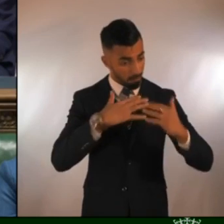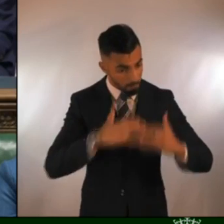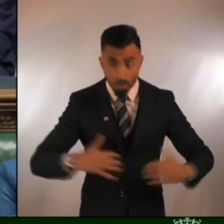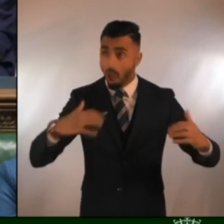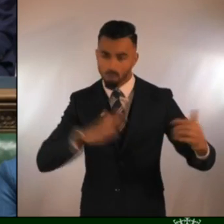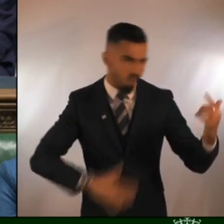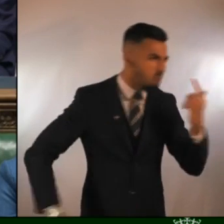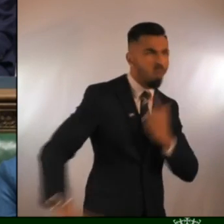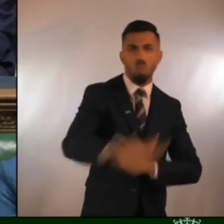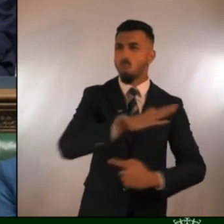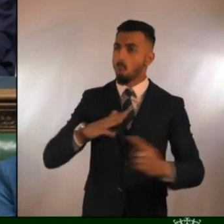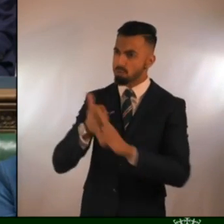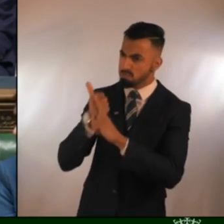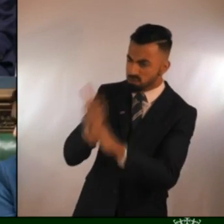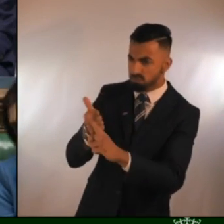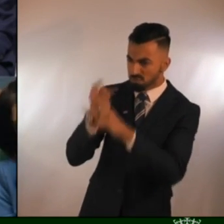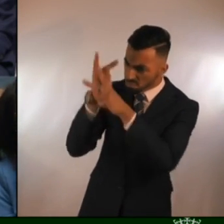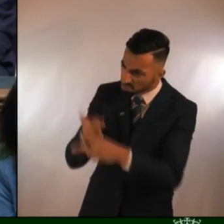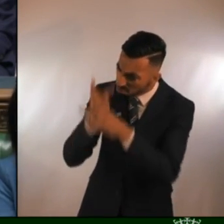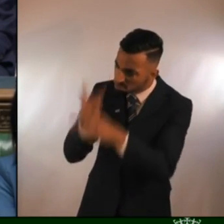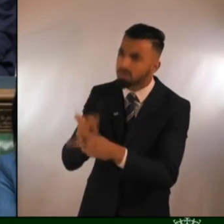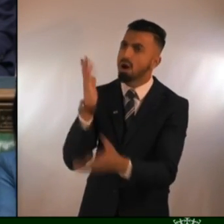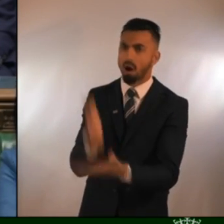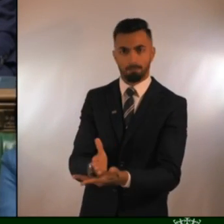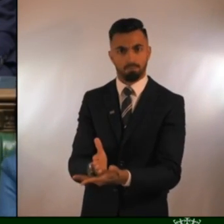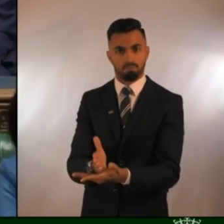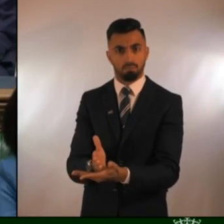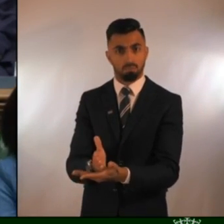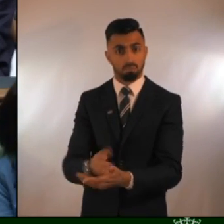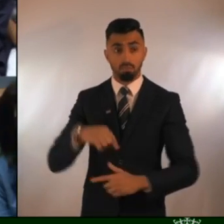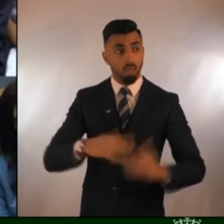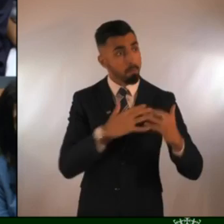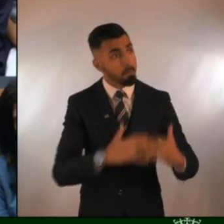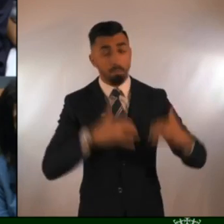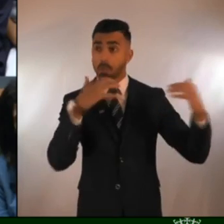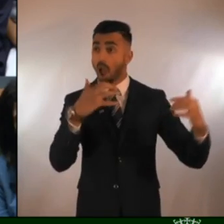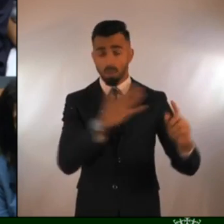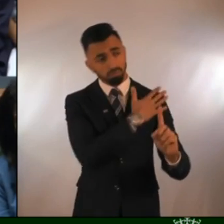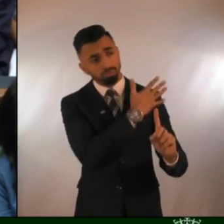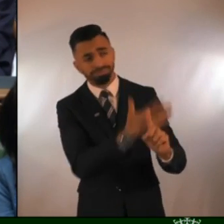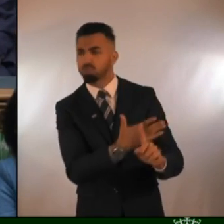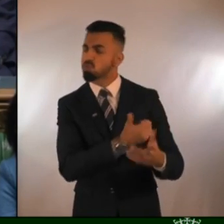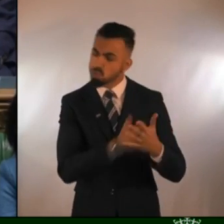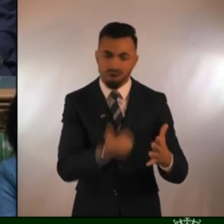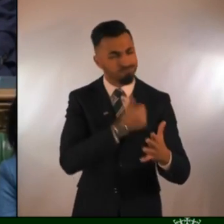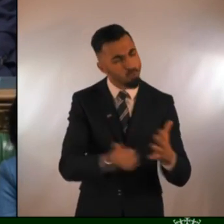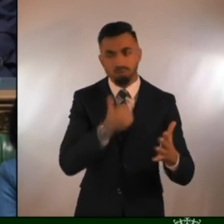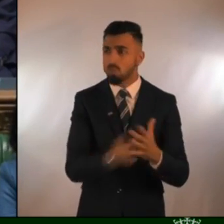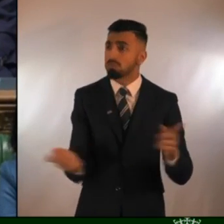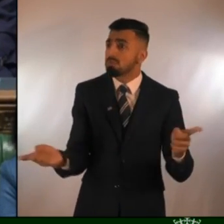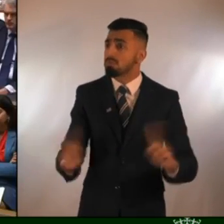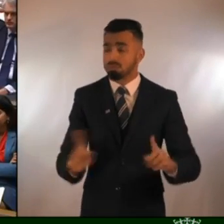This House has always stood ready to come together, put aside party politics and act in the